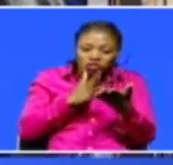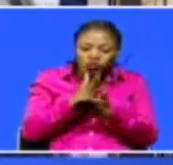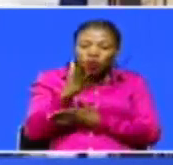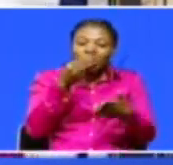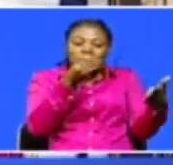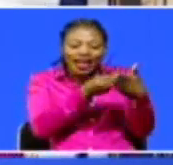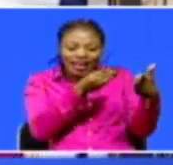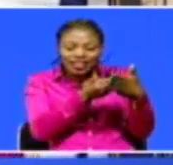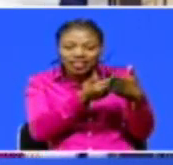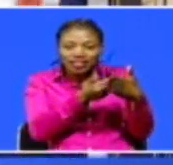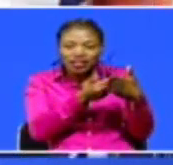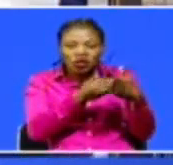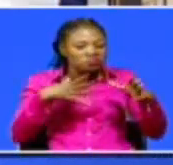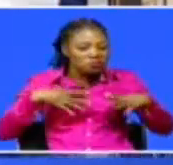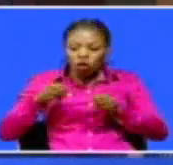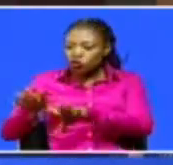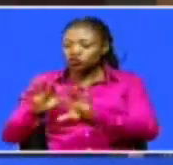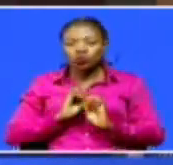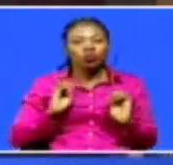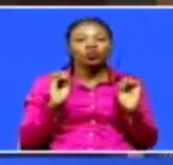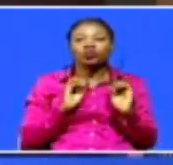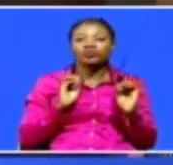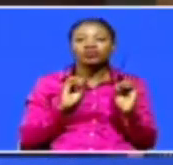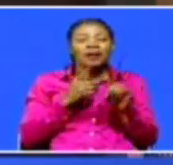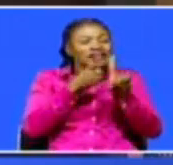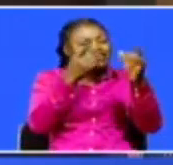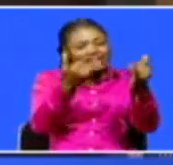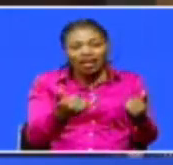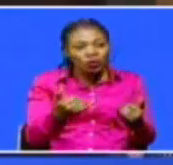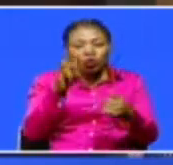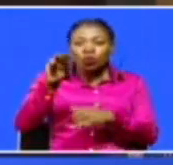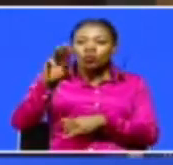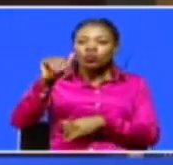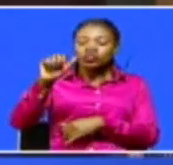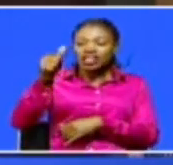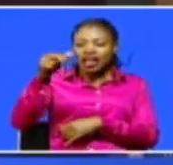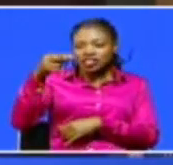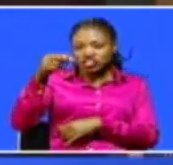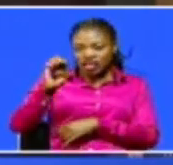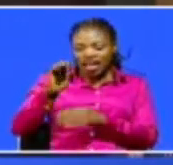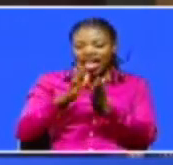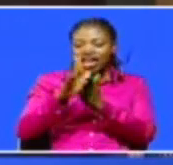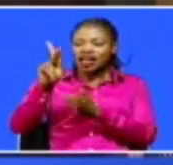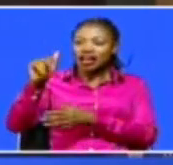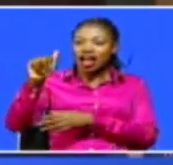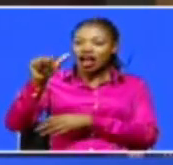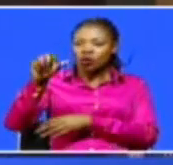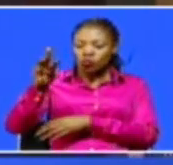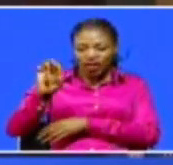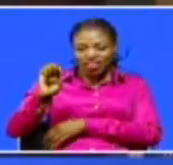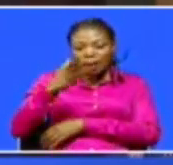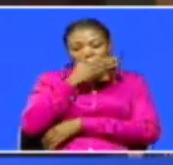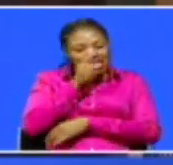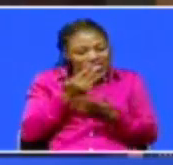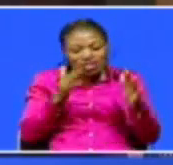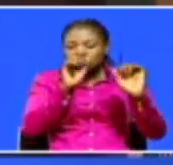ya mwananchi haijapotea. But now Muchache and Kakwe, the honorable thing we can do